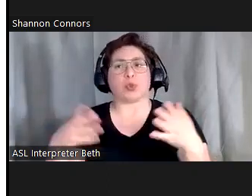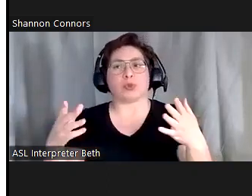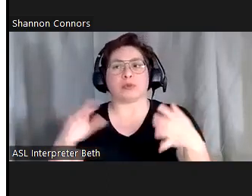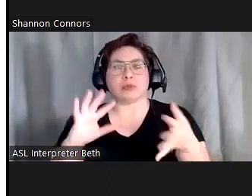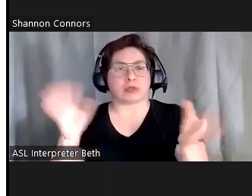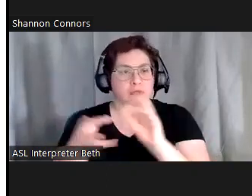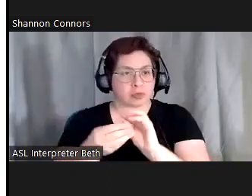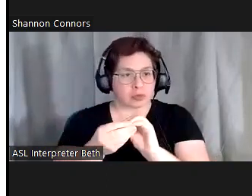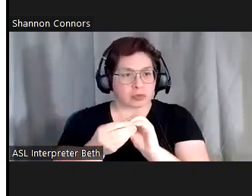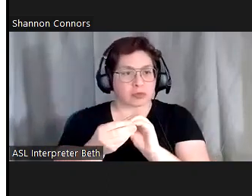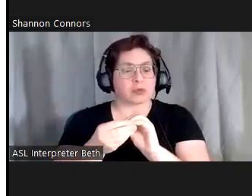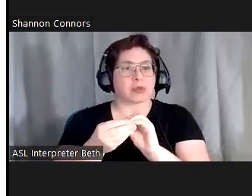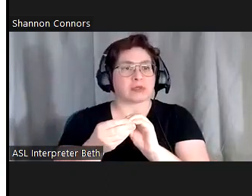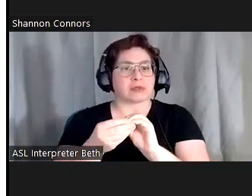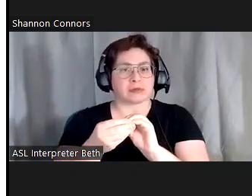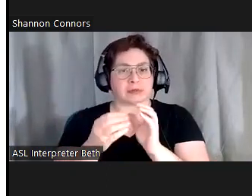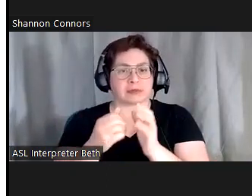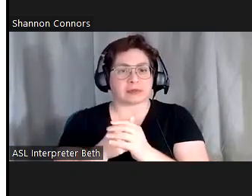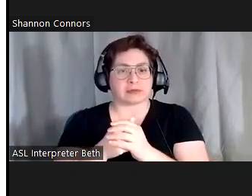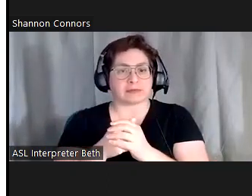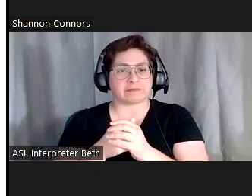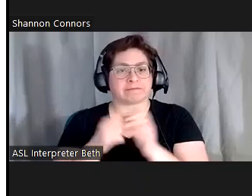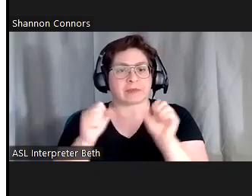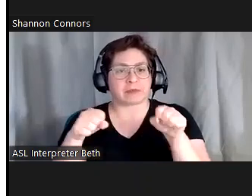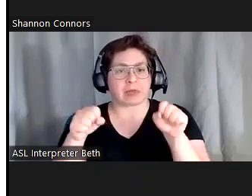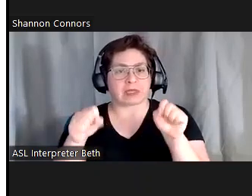that species' adaptive capacity.